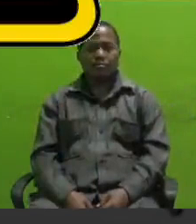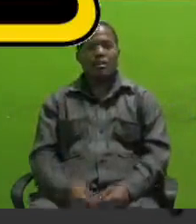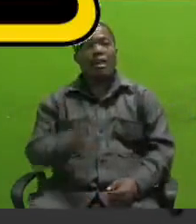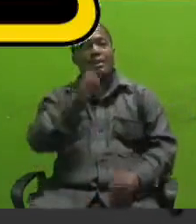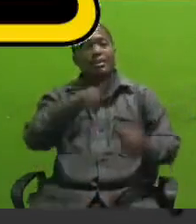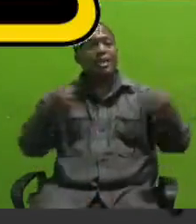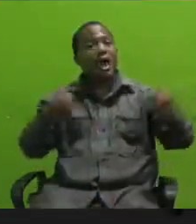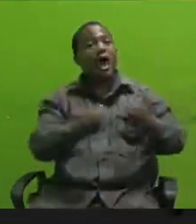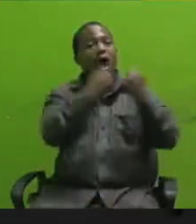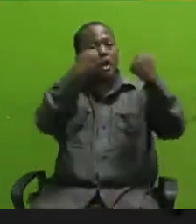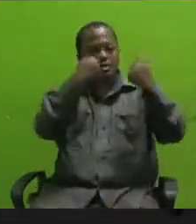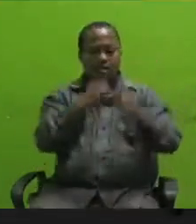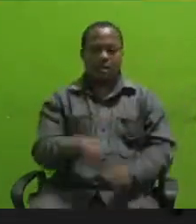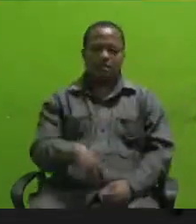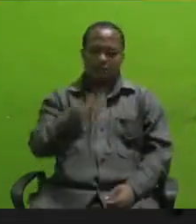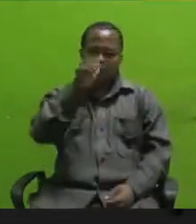Oxidant.